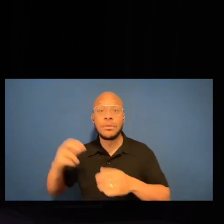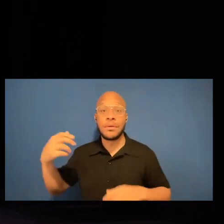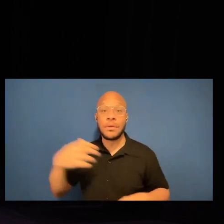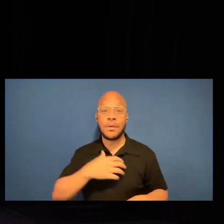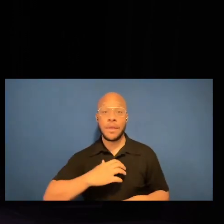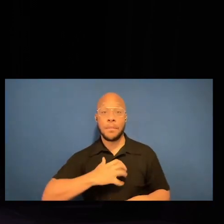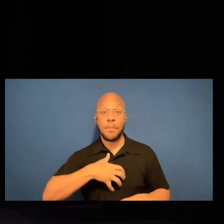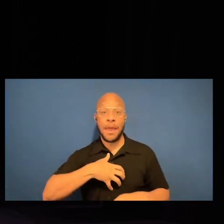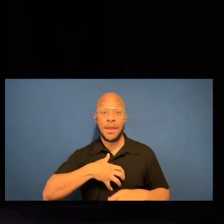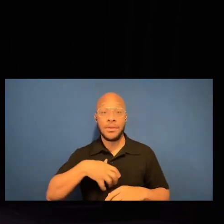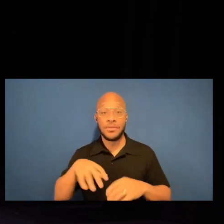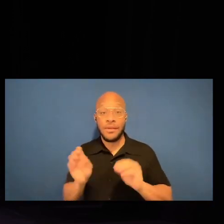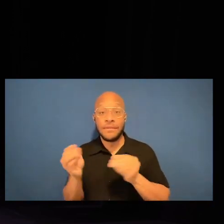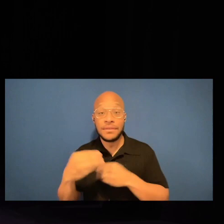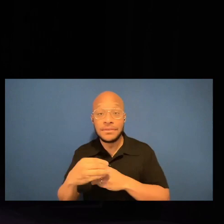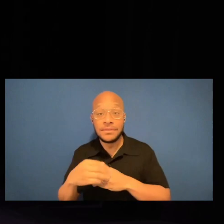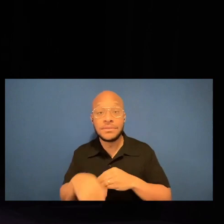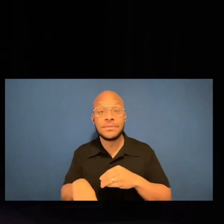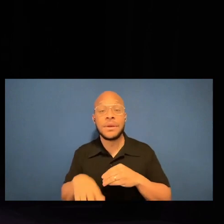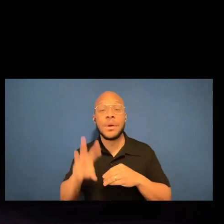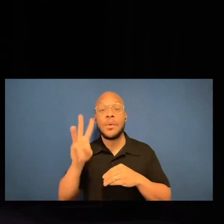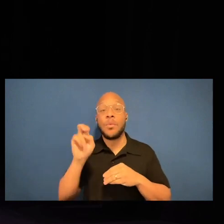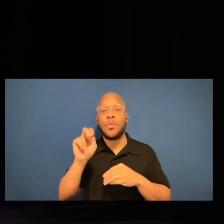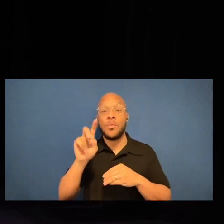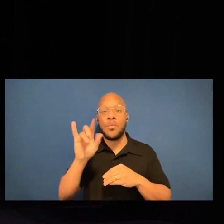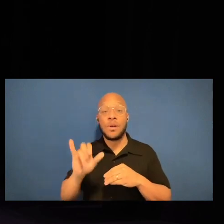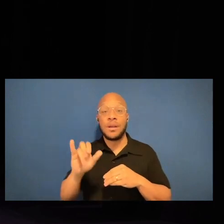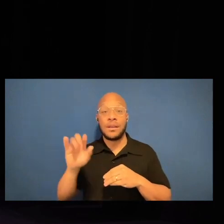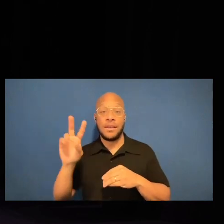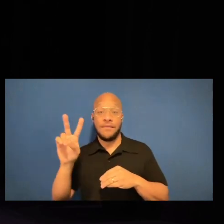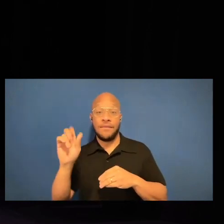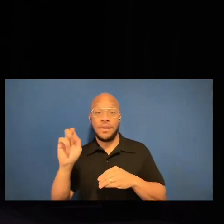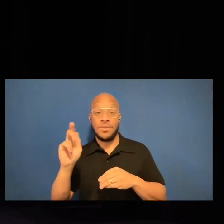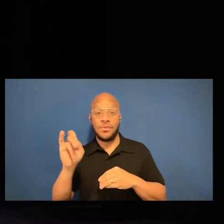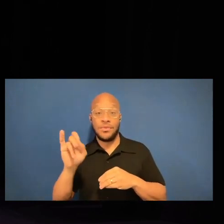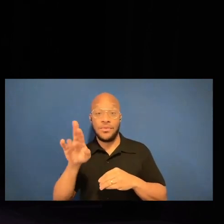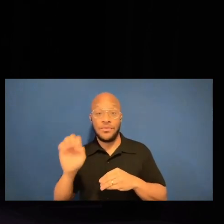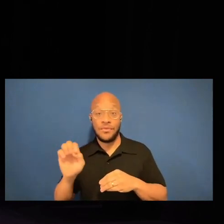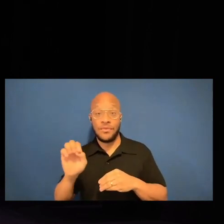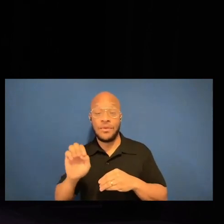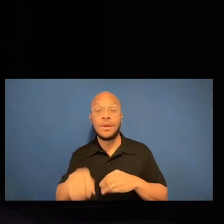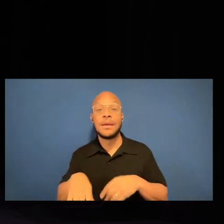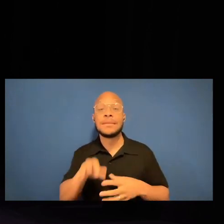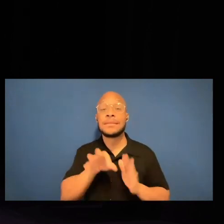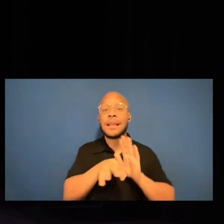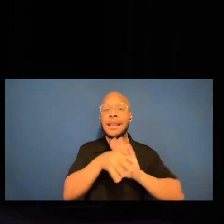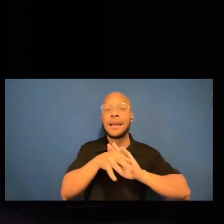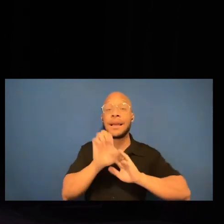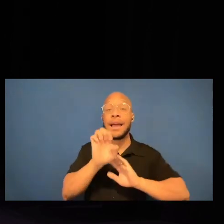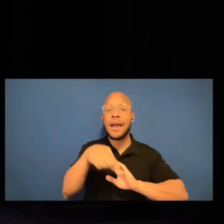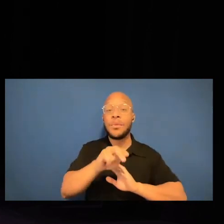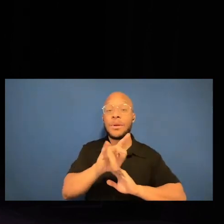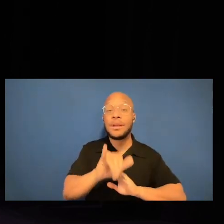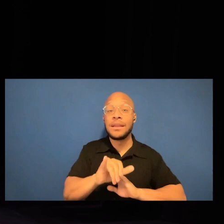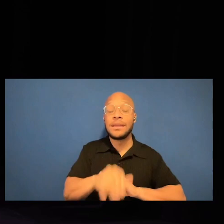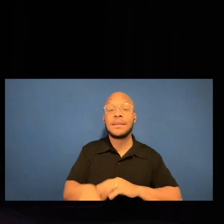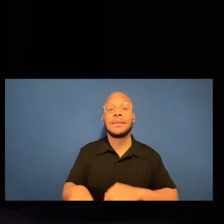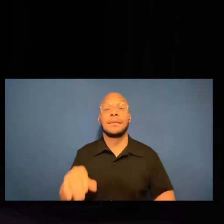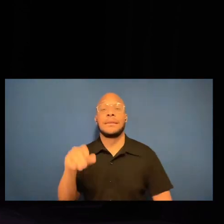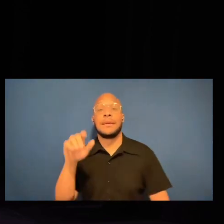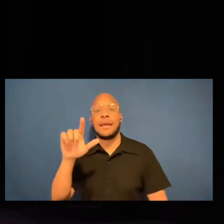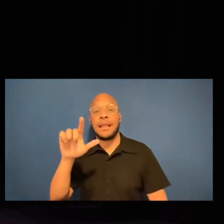Select Equity, Kevin Lee of Levine Lee, and Mark Kruger. And thank you most of all to the